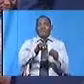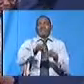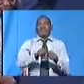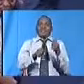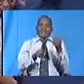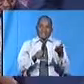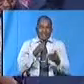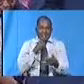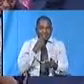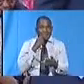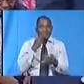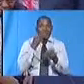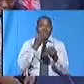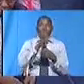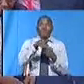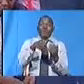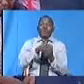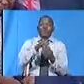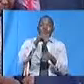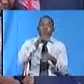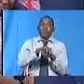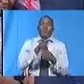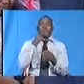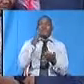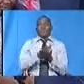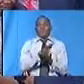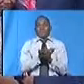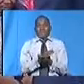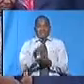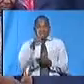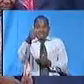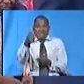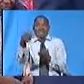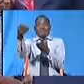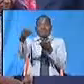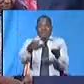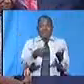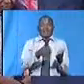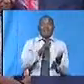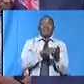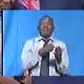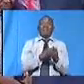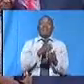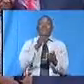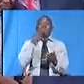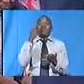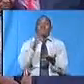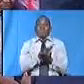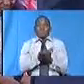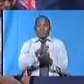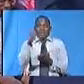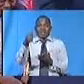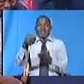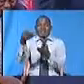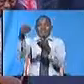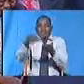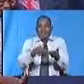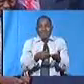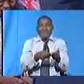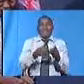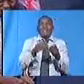station. And therefore, once they have exhibited those pink sheets, they have presented prima facie case